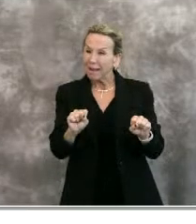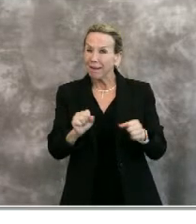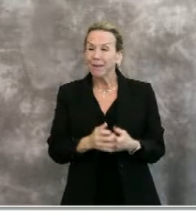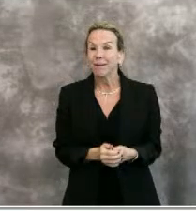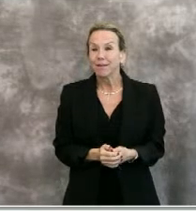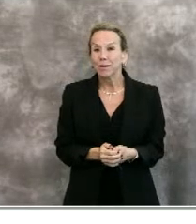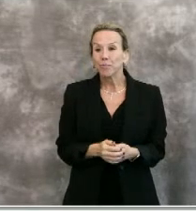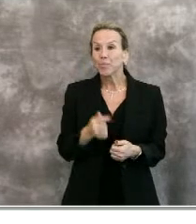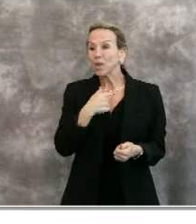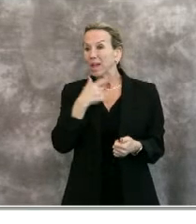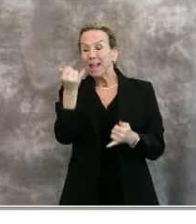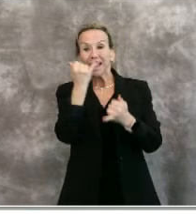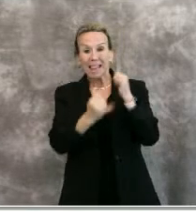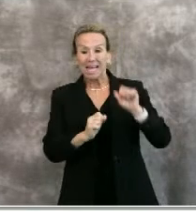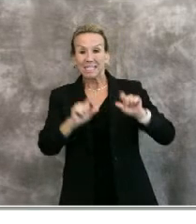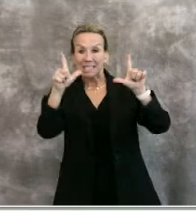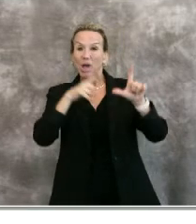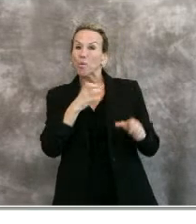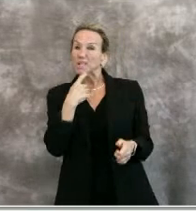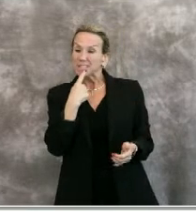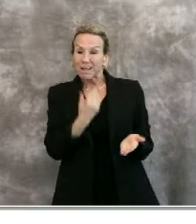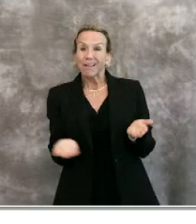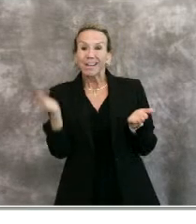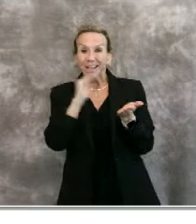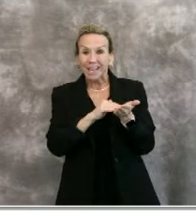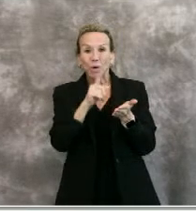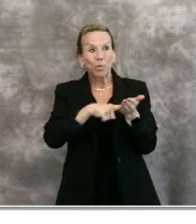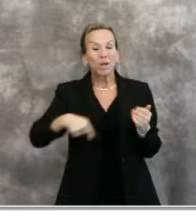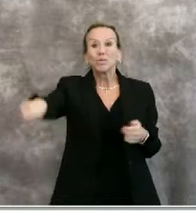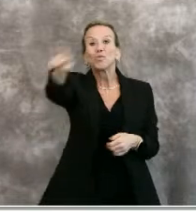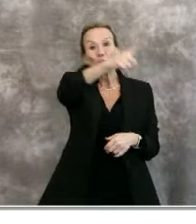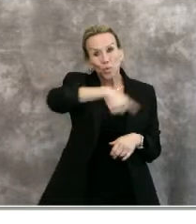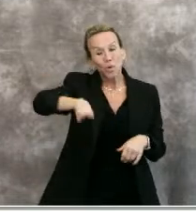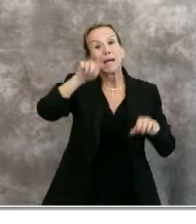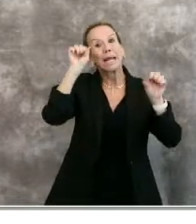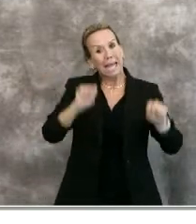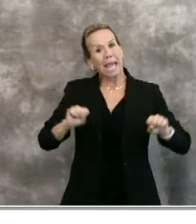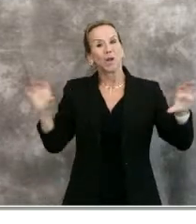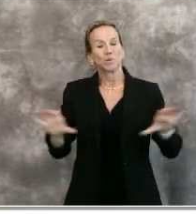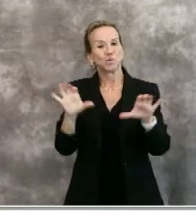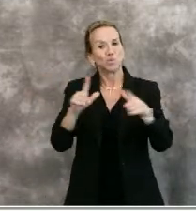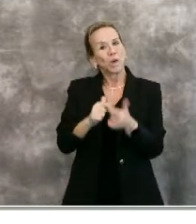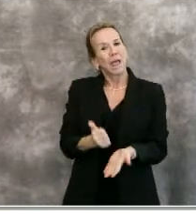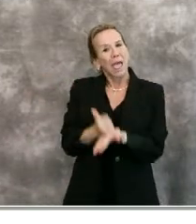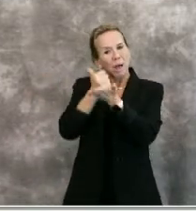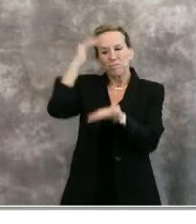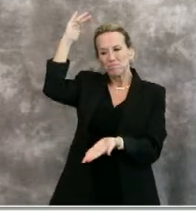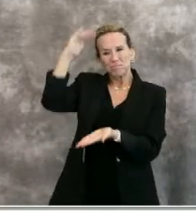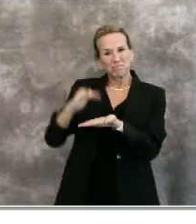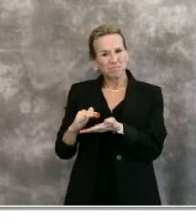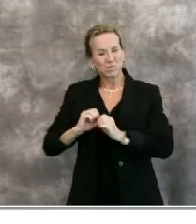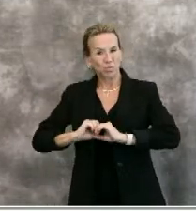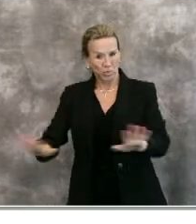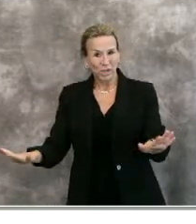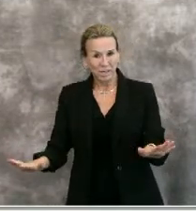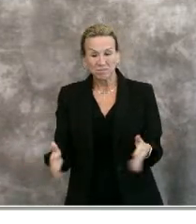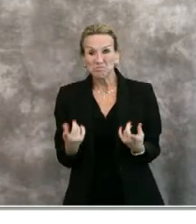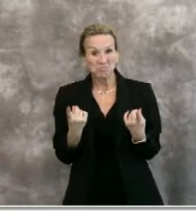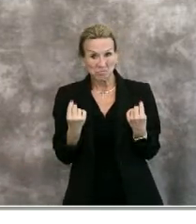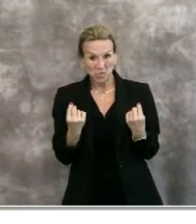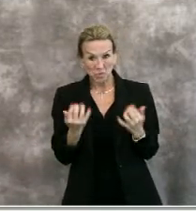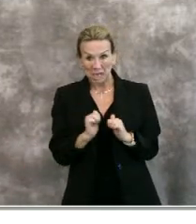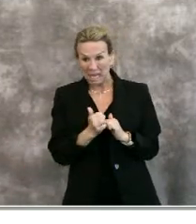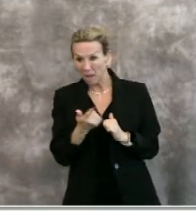want to reiterate the actions that the general public can take to help decrease the spread of